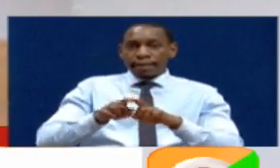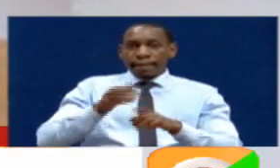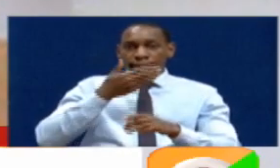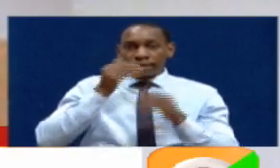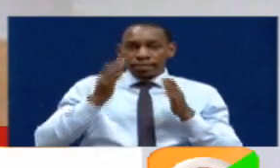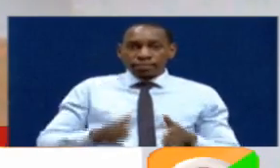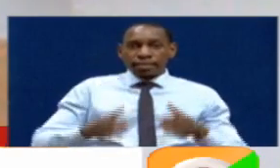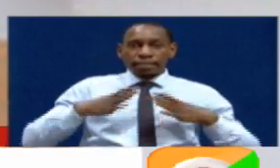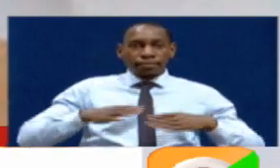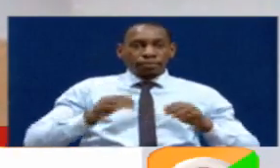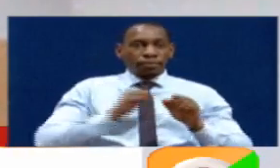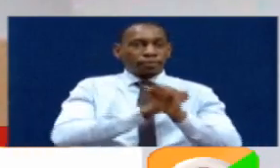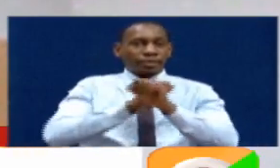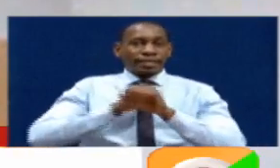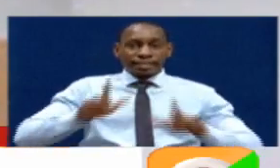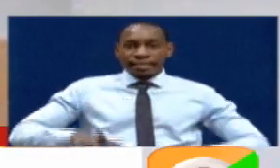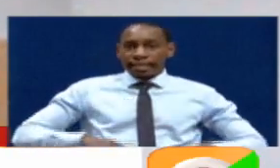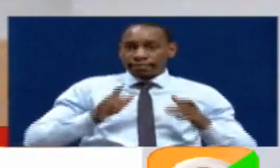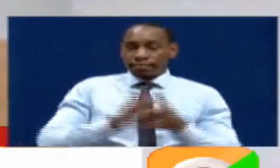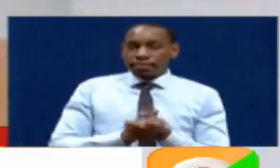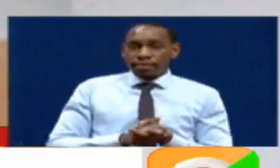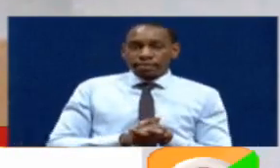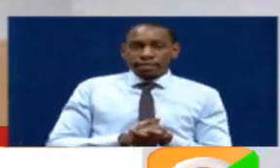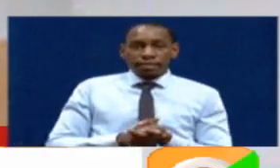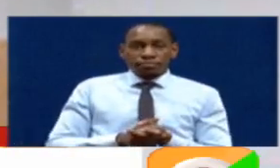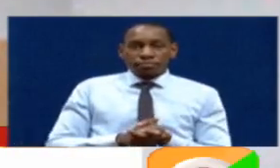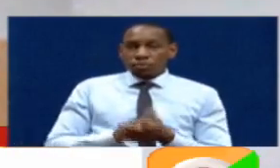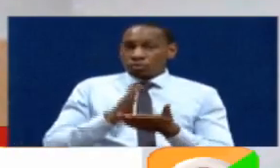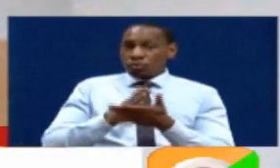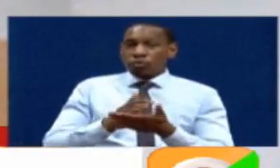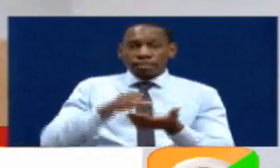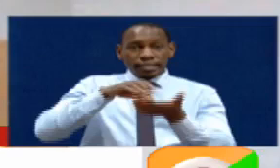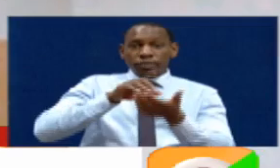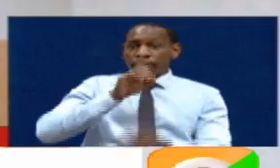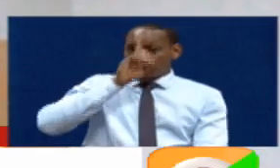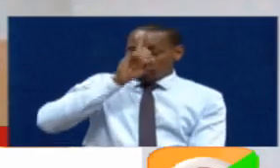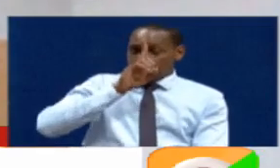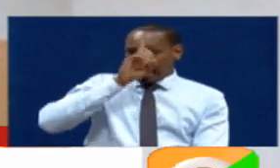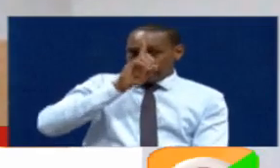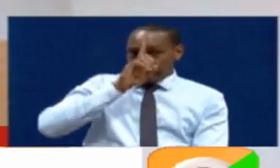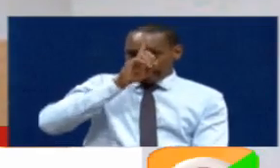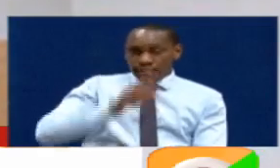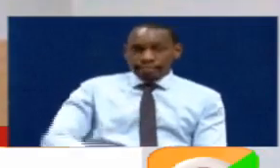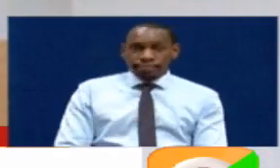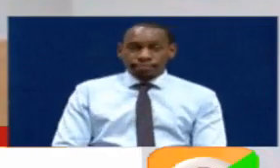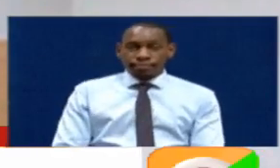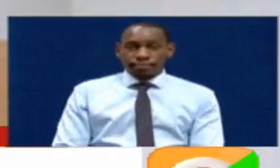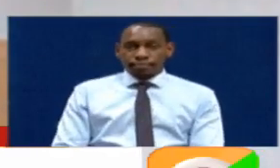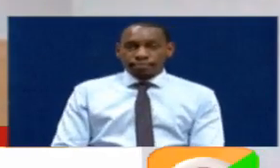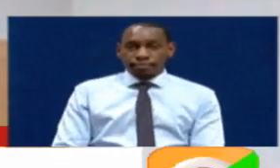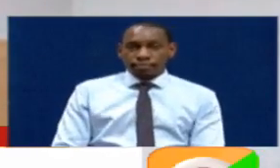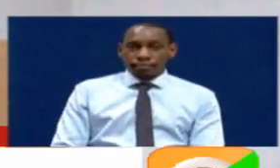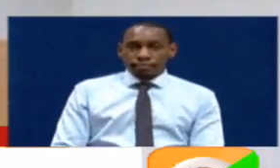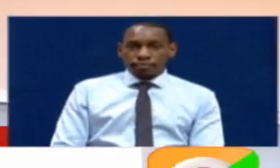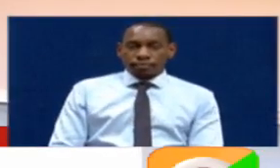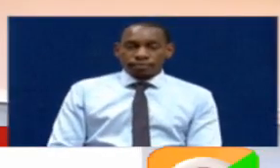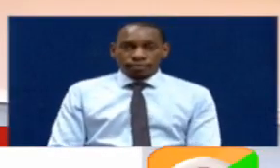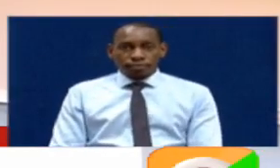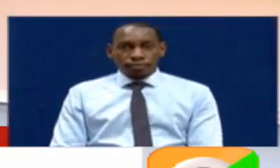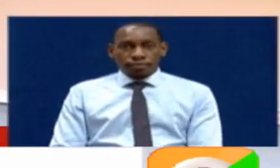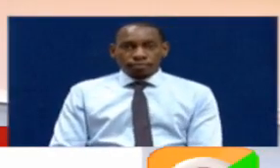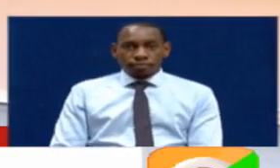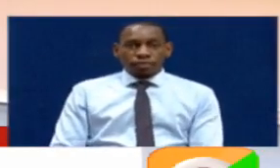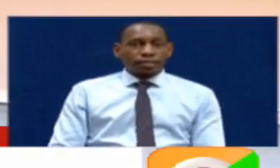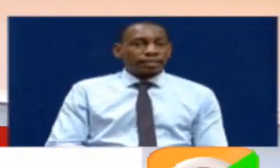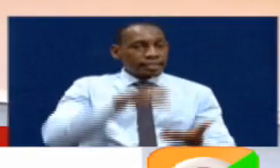life is preserving life. So this is not a video game. This is real life. I like that, David.